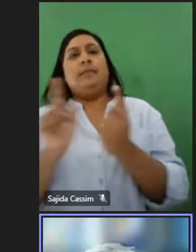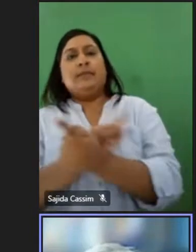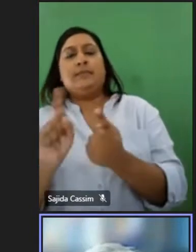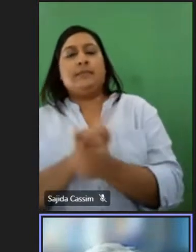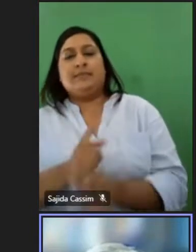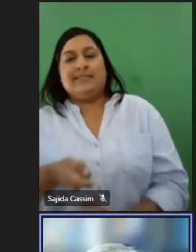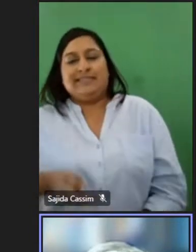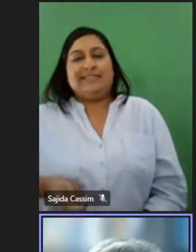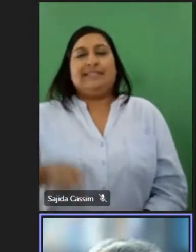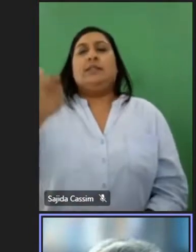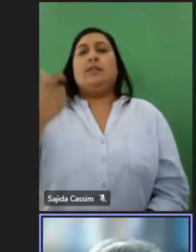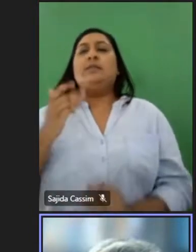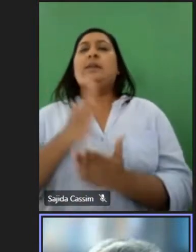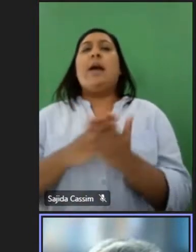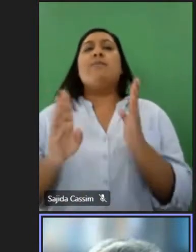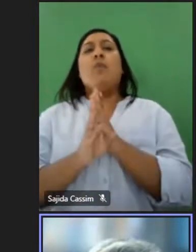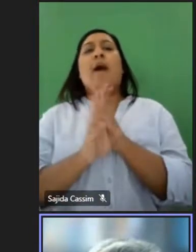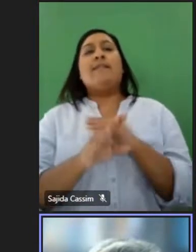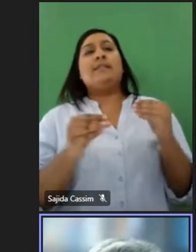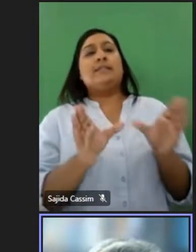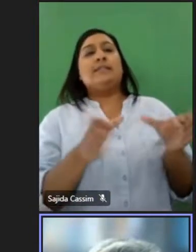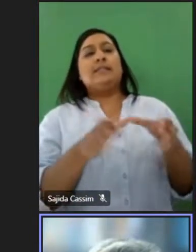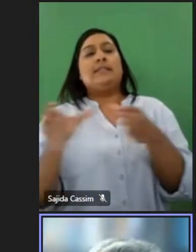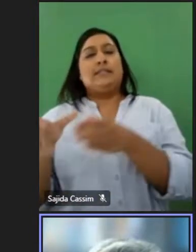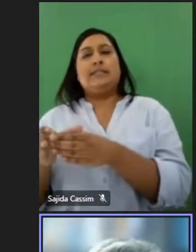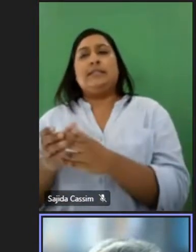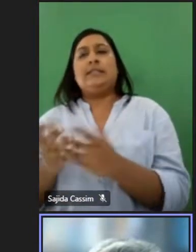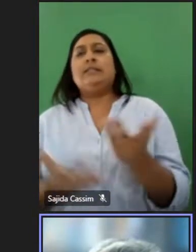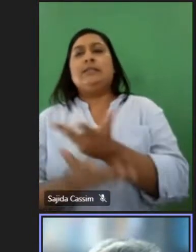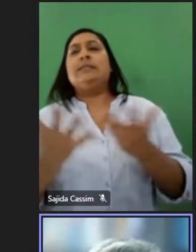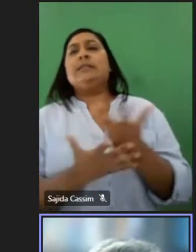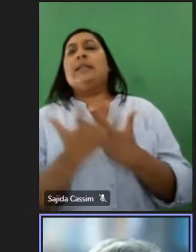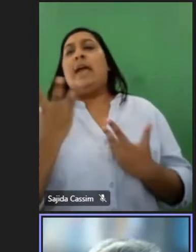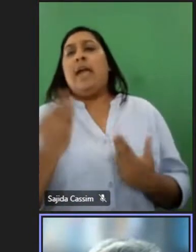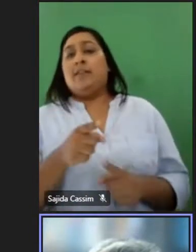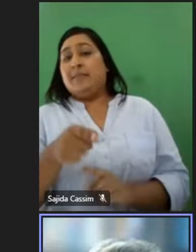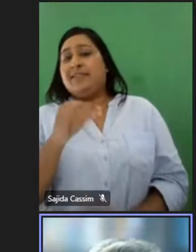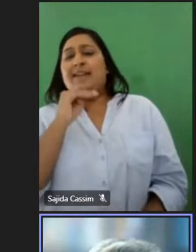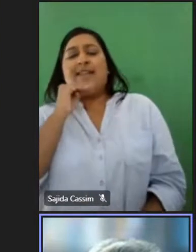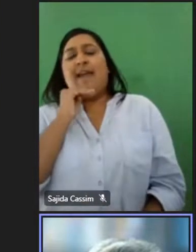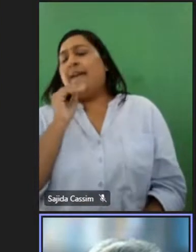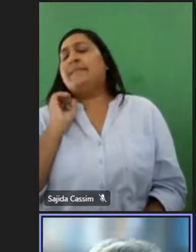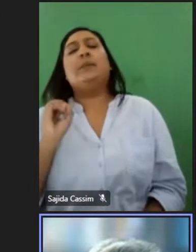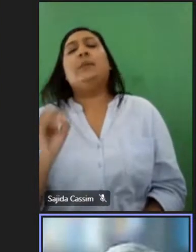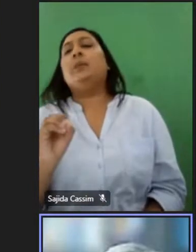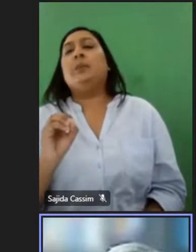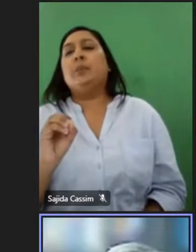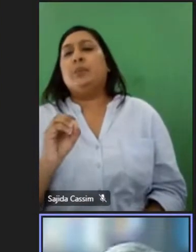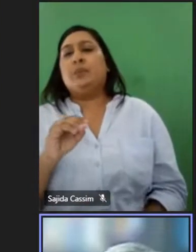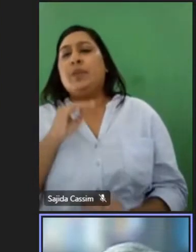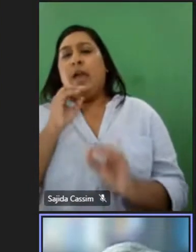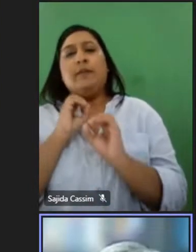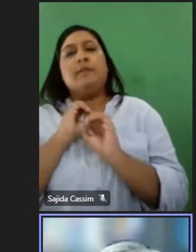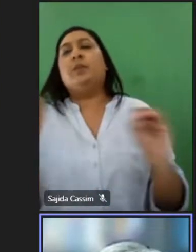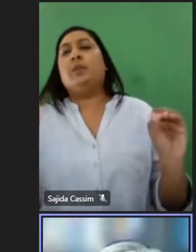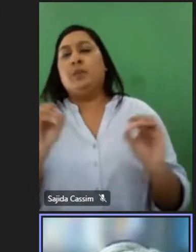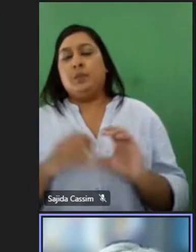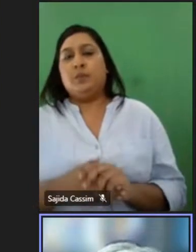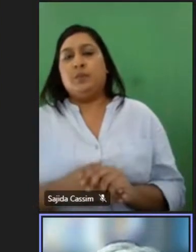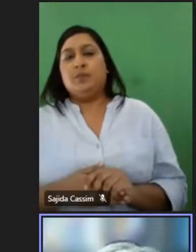but this was really insufficient, is what our findings